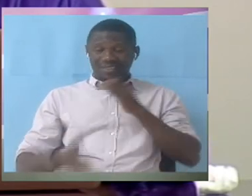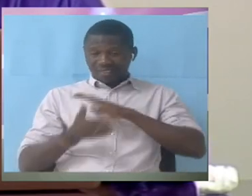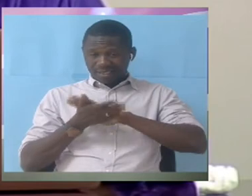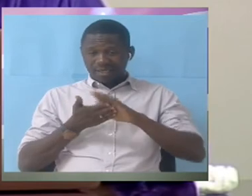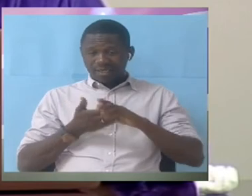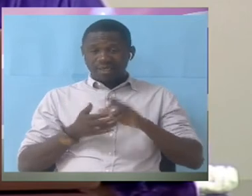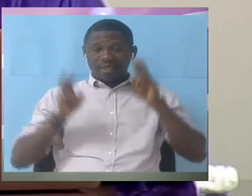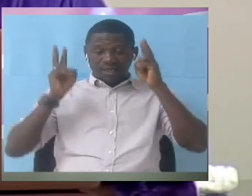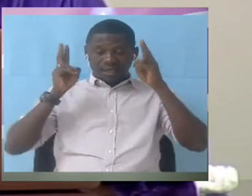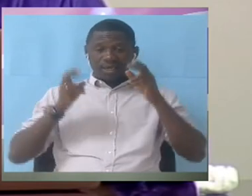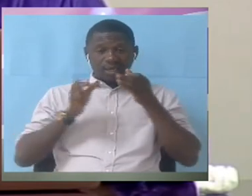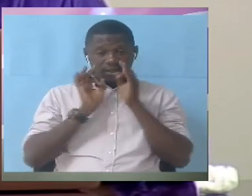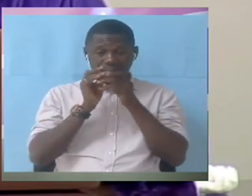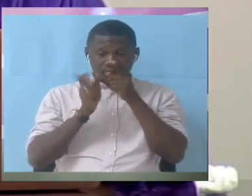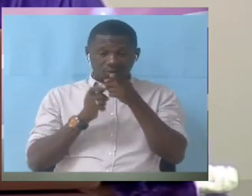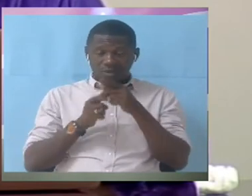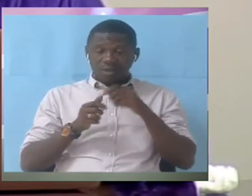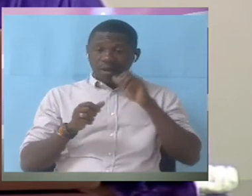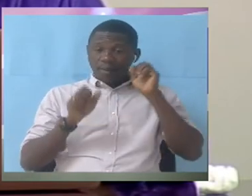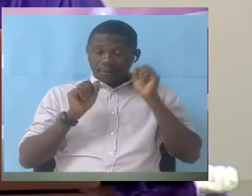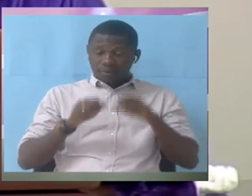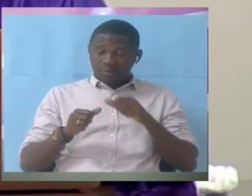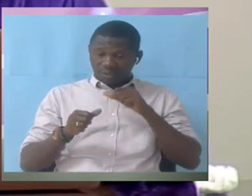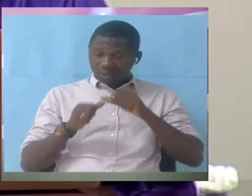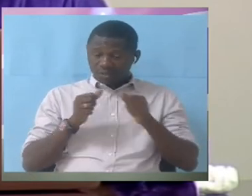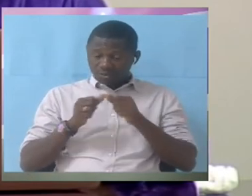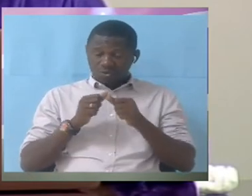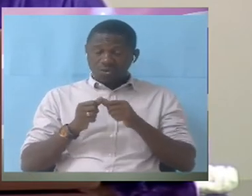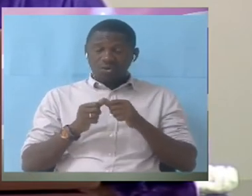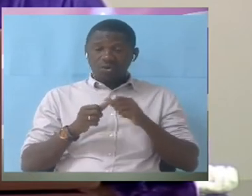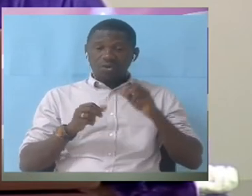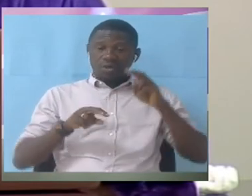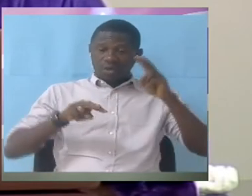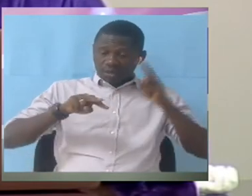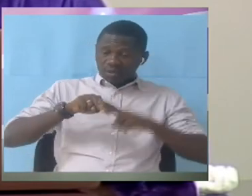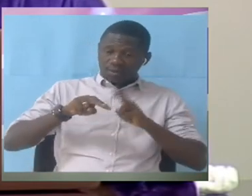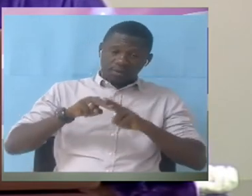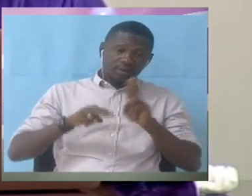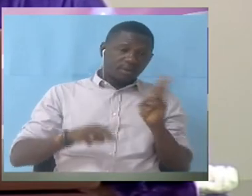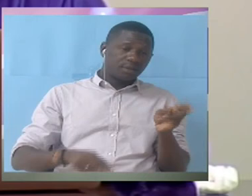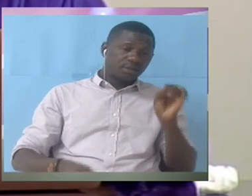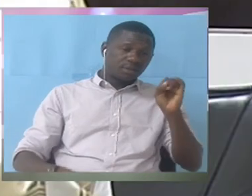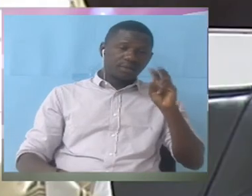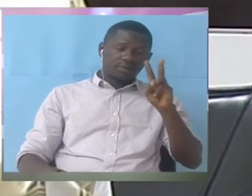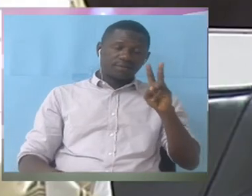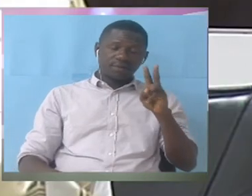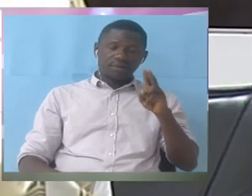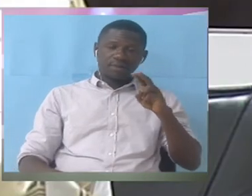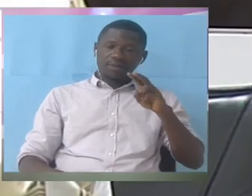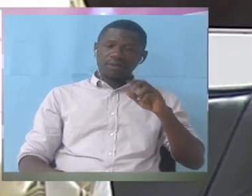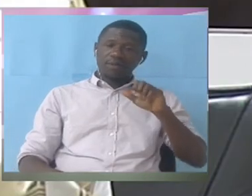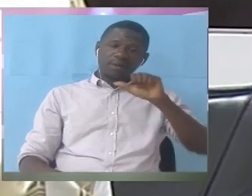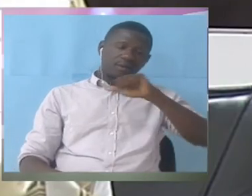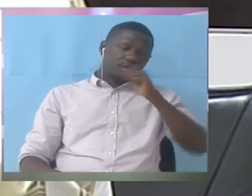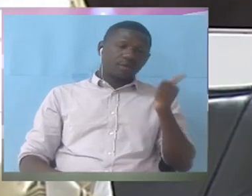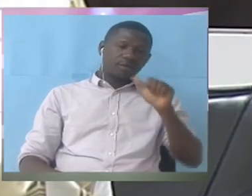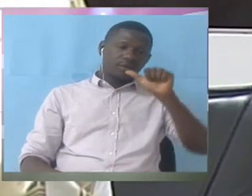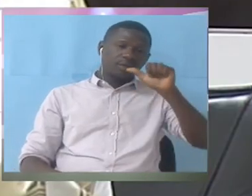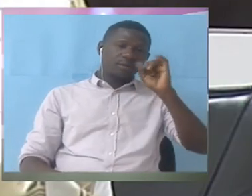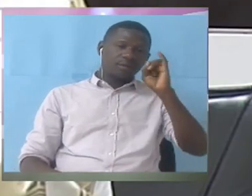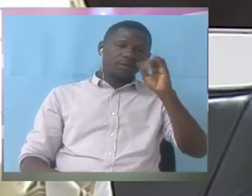that he could cure HIV AIDS. Mo ngi sedne mom mo la wax ne mom mën na fajj febrari HIV